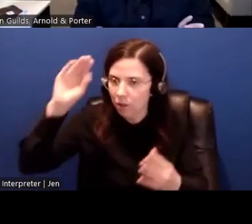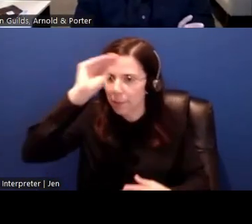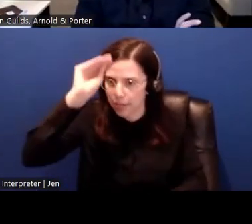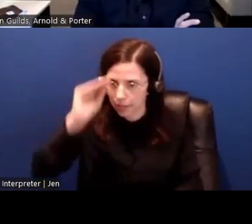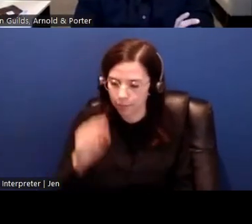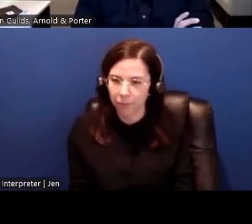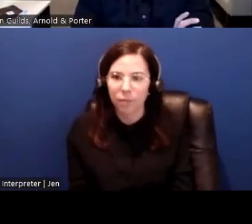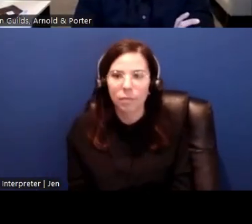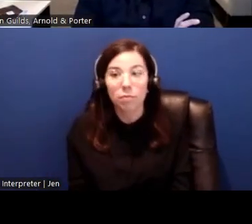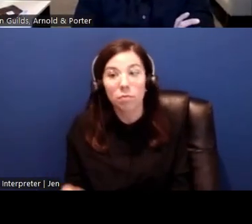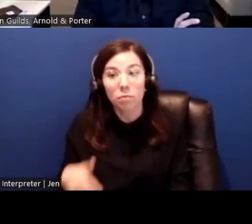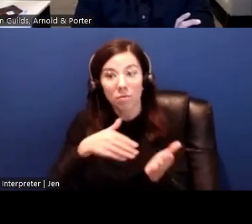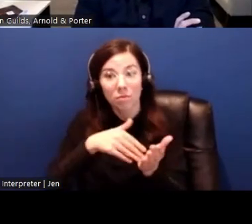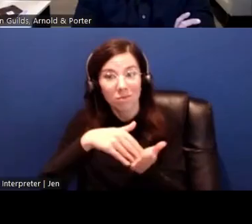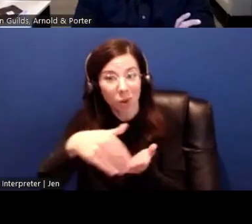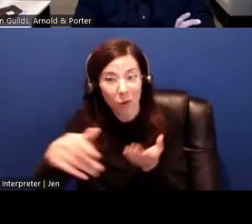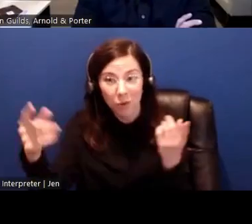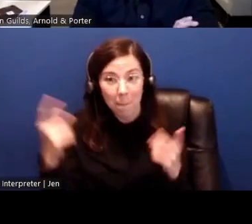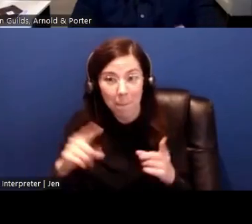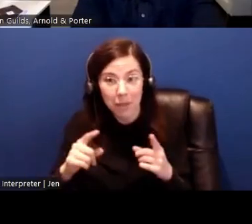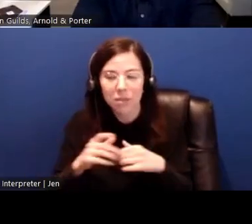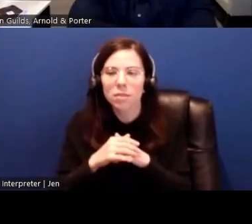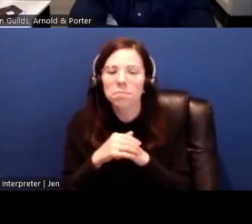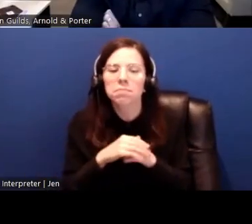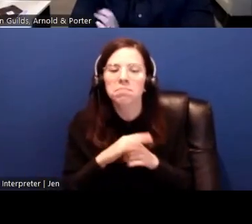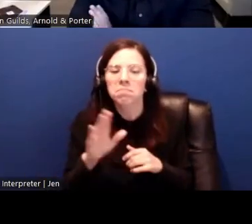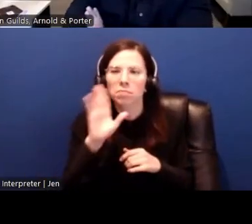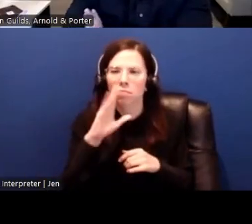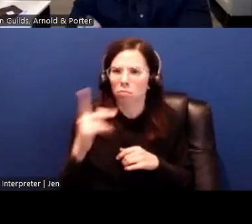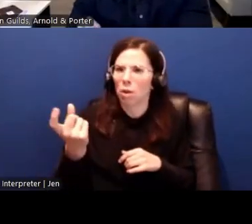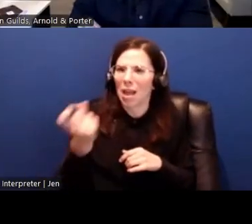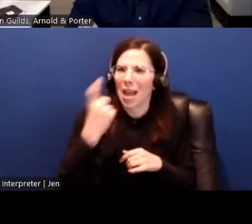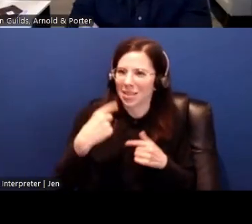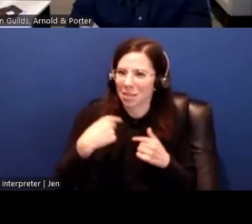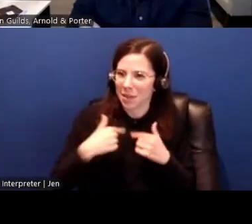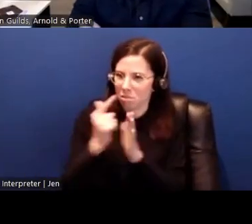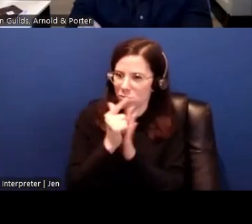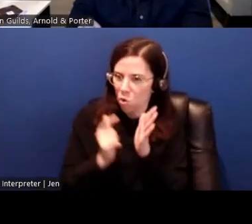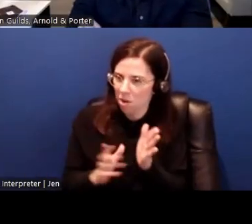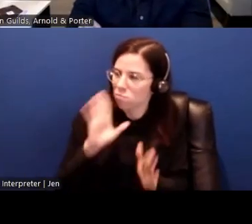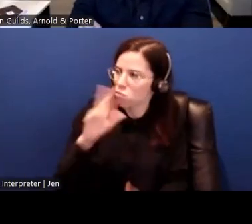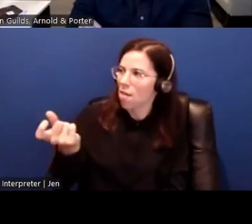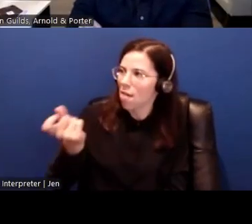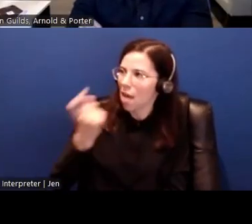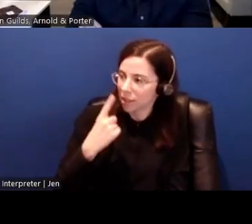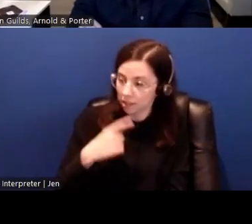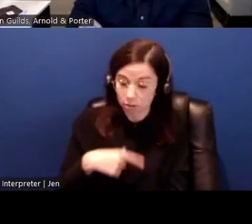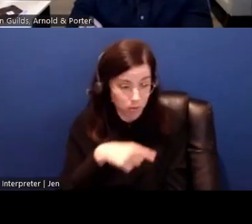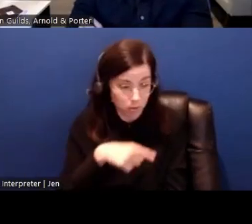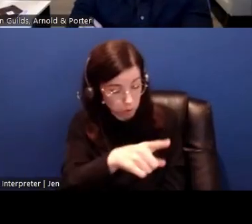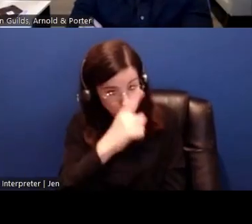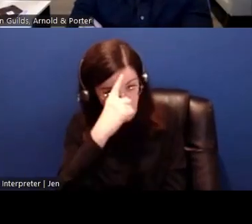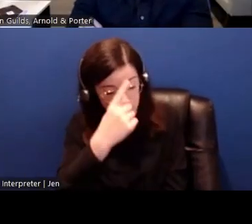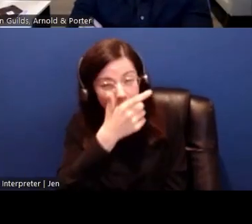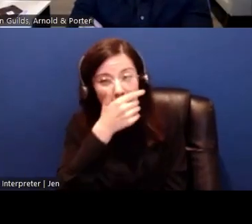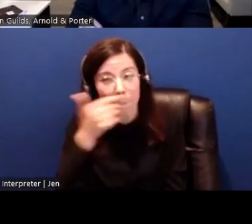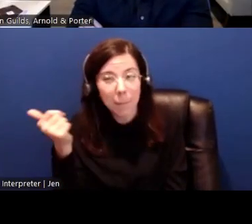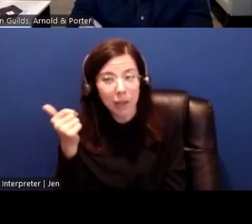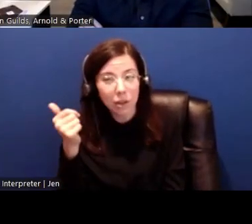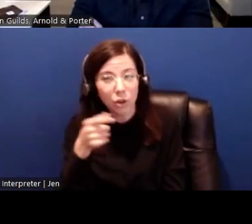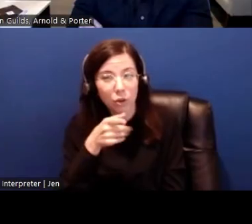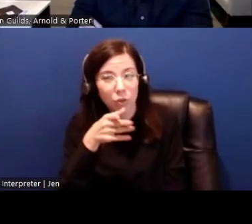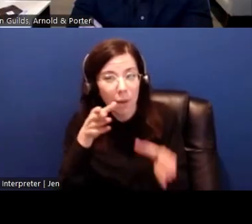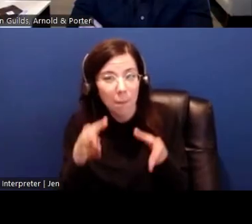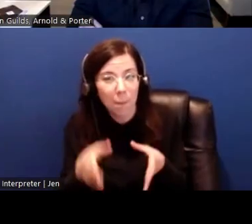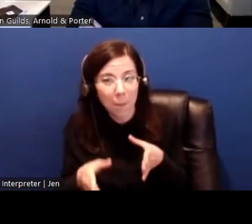Frequently, when that happens, I will be asked the question whether or not I believe it's better for a particular victim